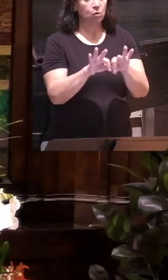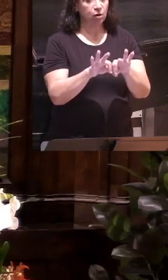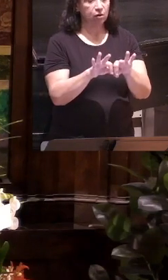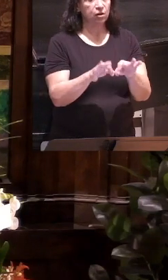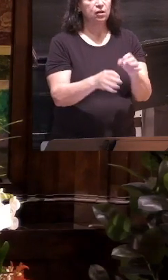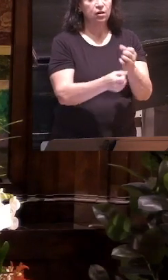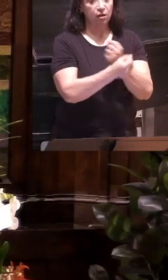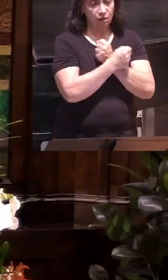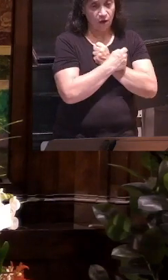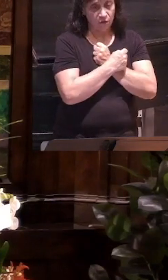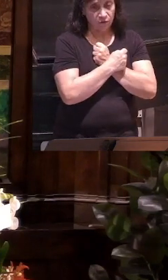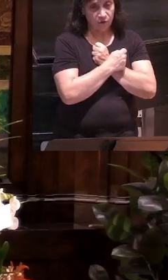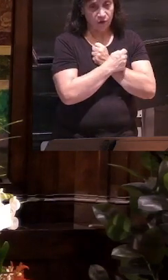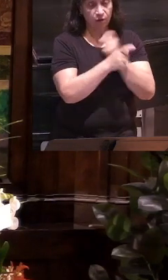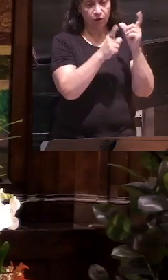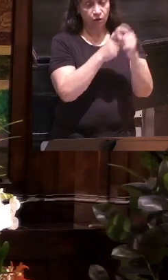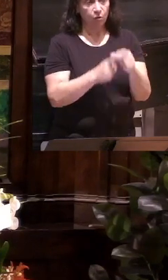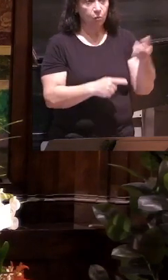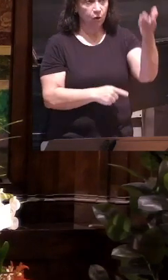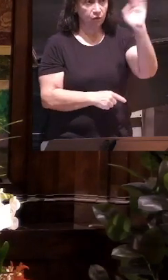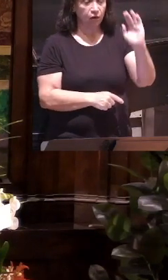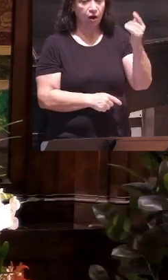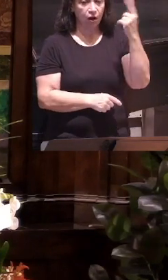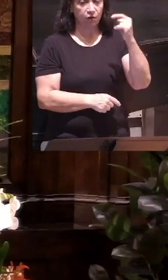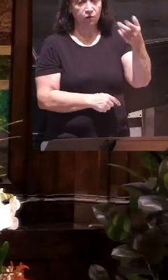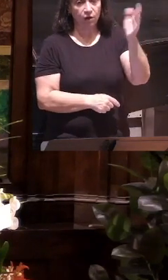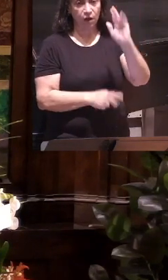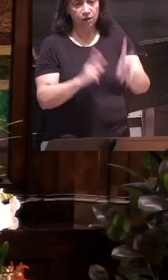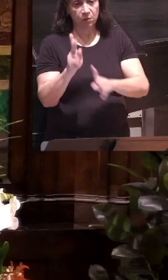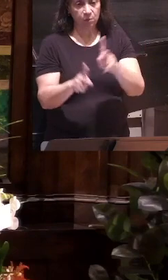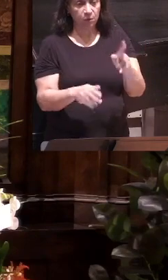love. The word of God for God's people.